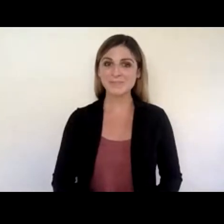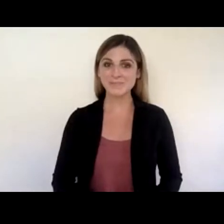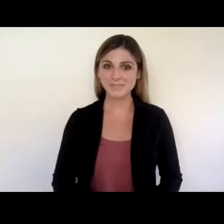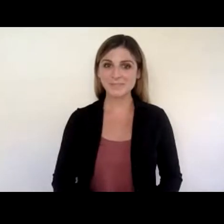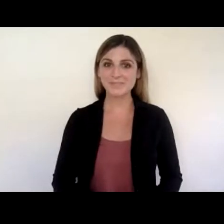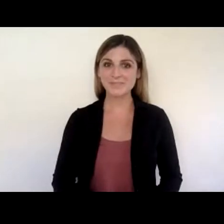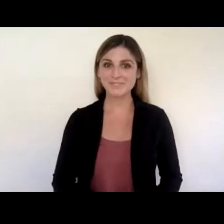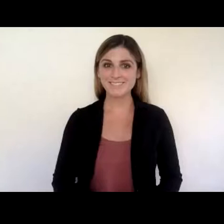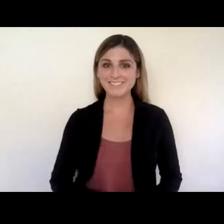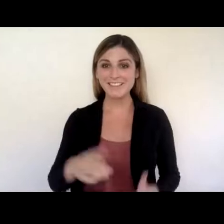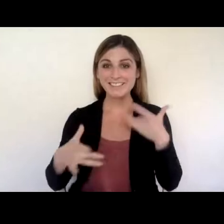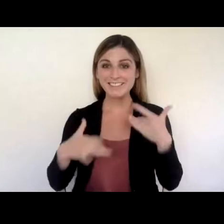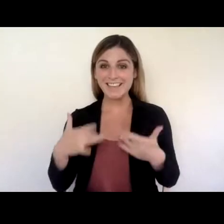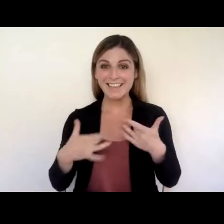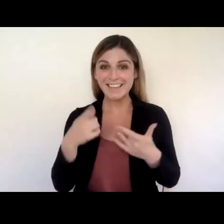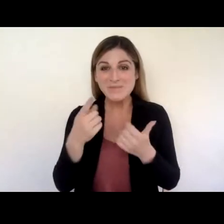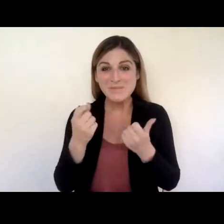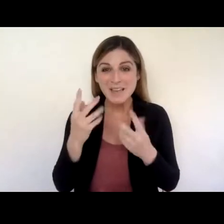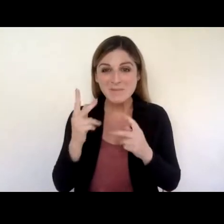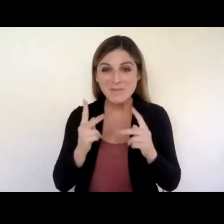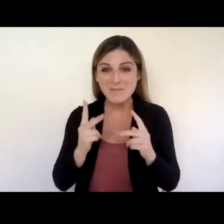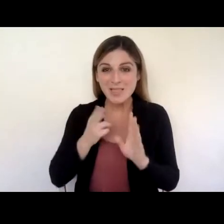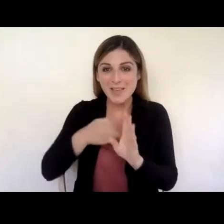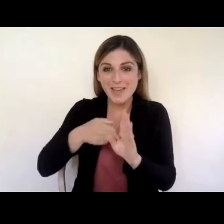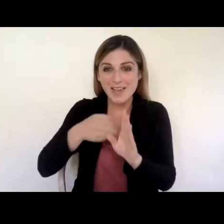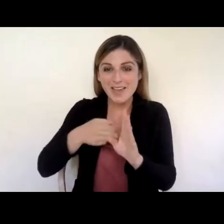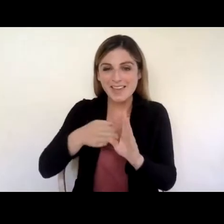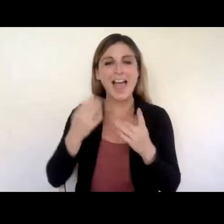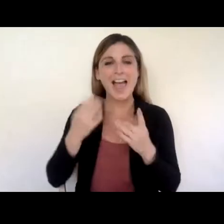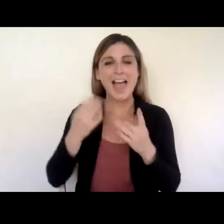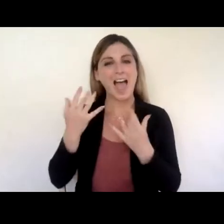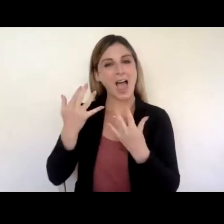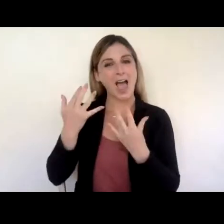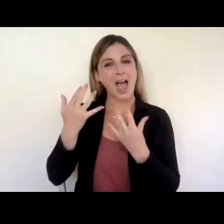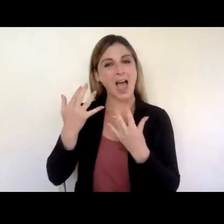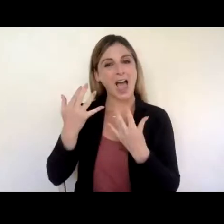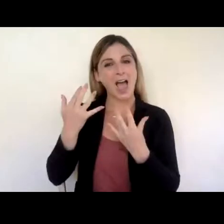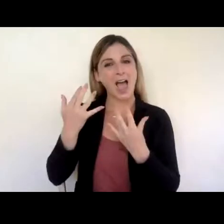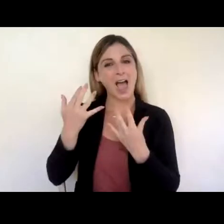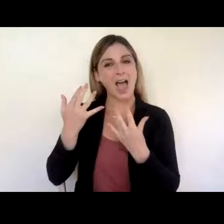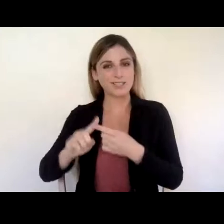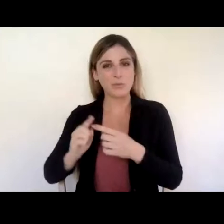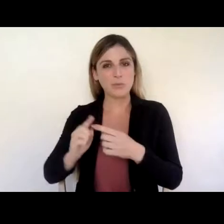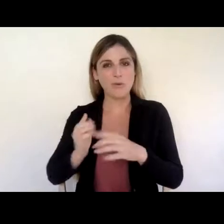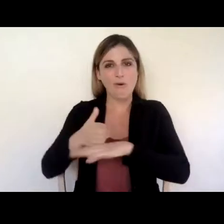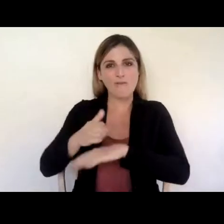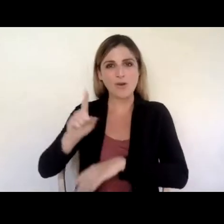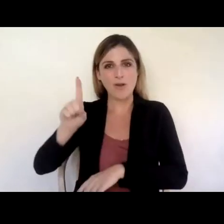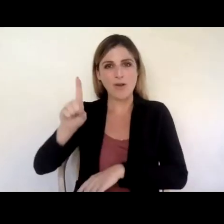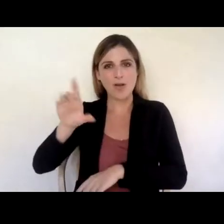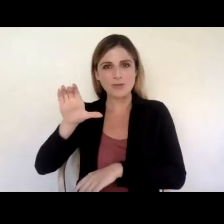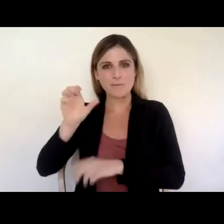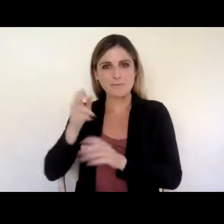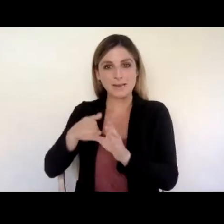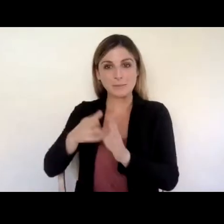Excellent. Oh, this is exciting. I won't say anything profound until I see the until we break 100. We're at 50 now. 57,